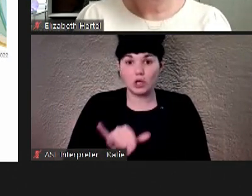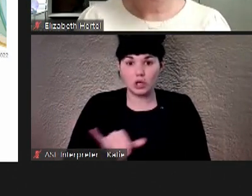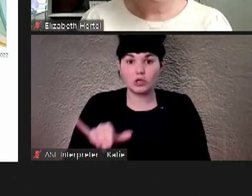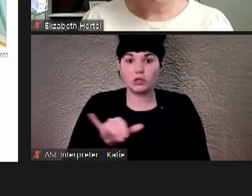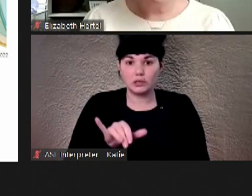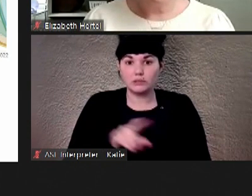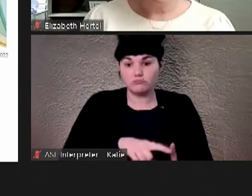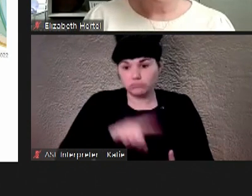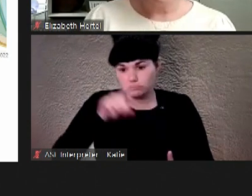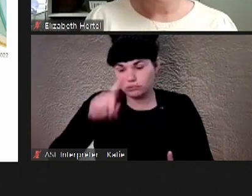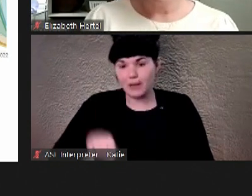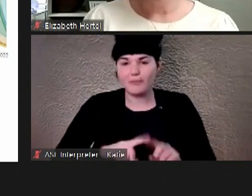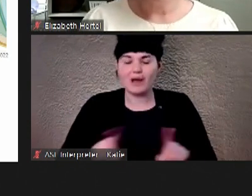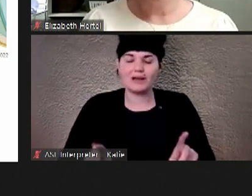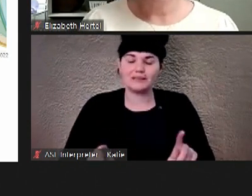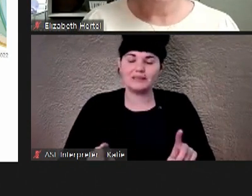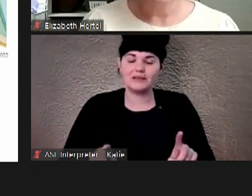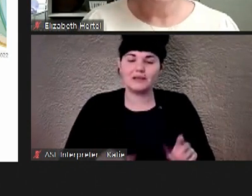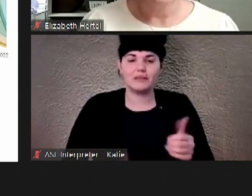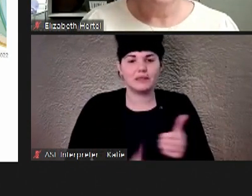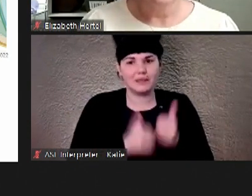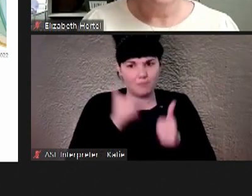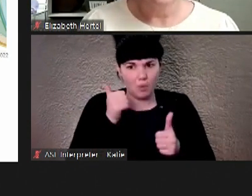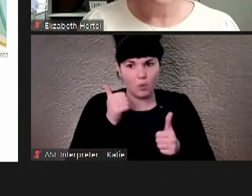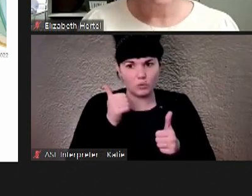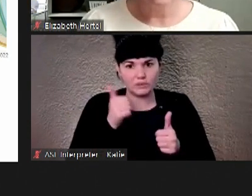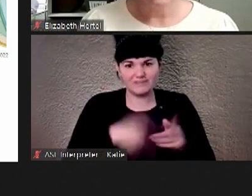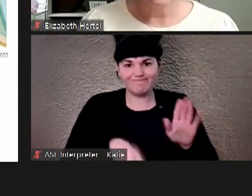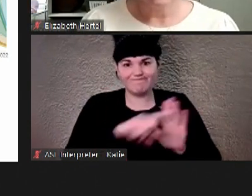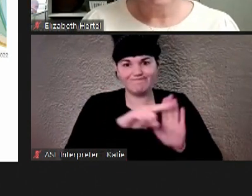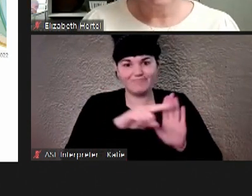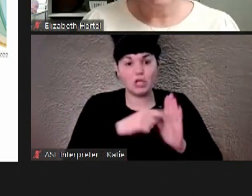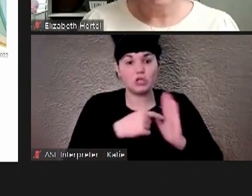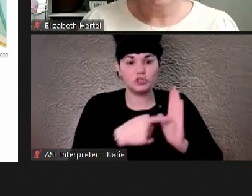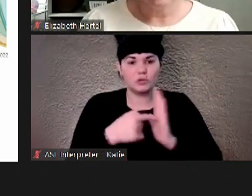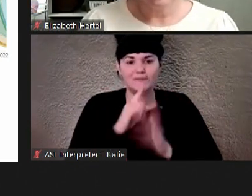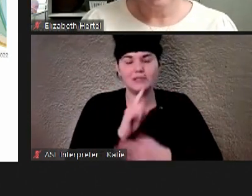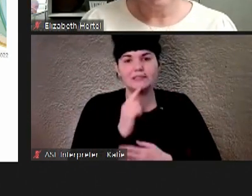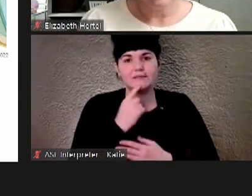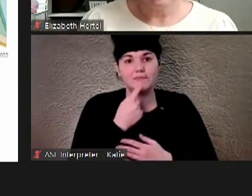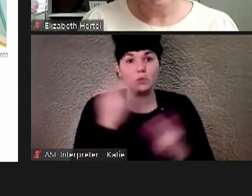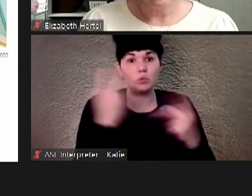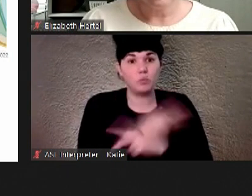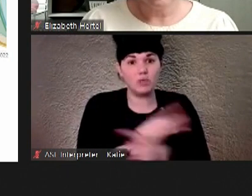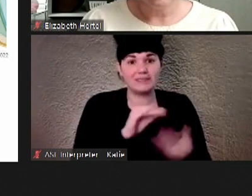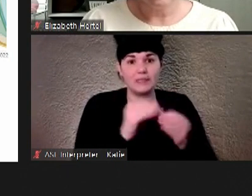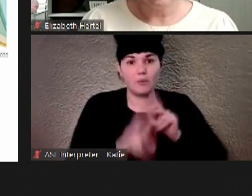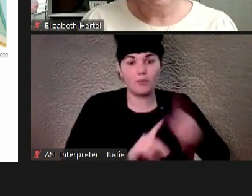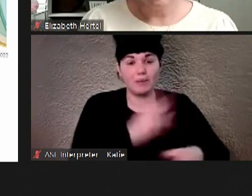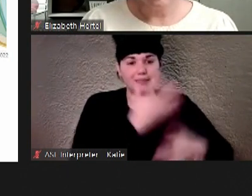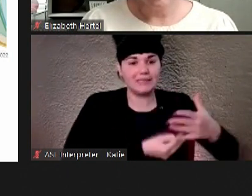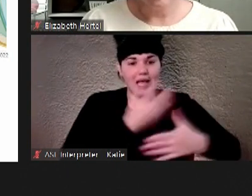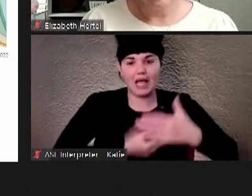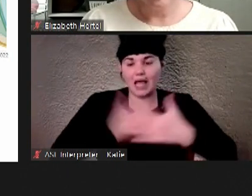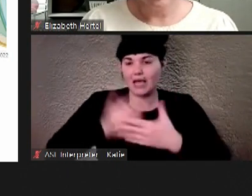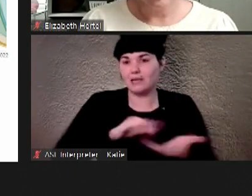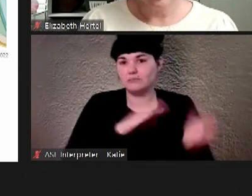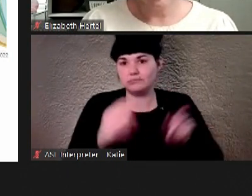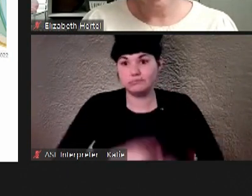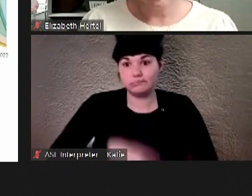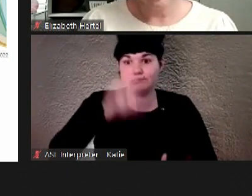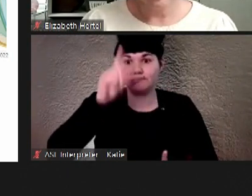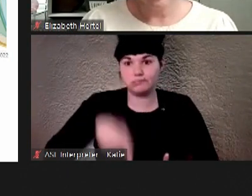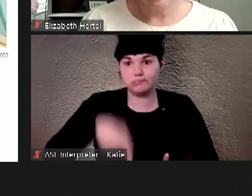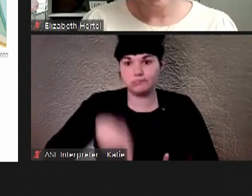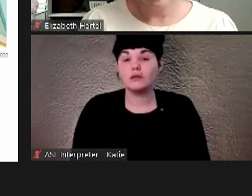the most pessimistic shows a very steep increase in deaths. And what we are concerned about and what seems to be perhaps the